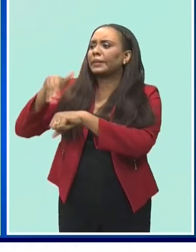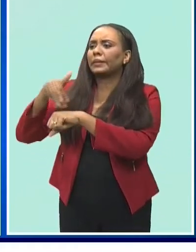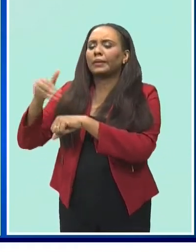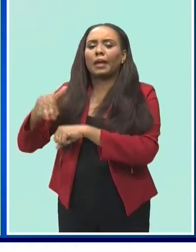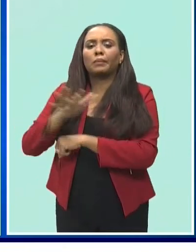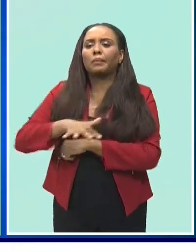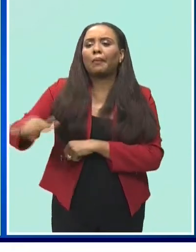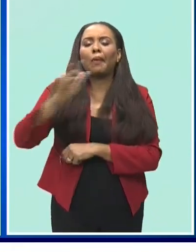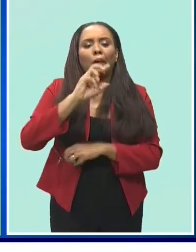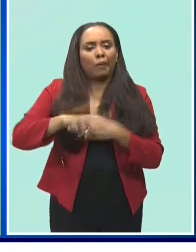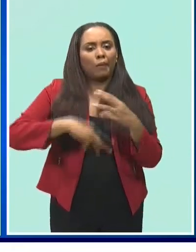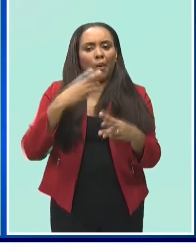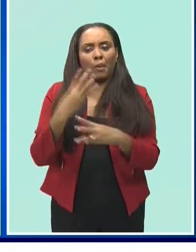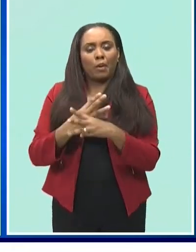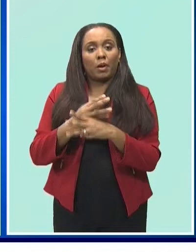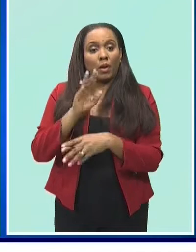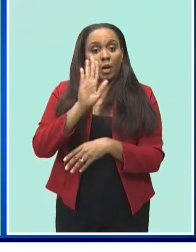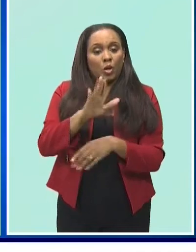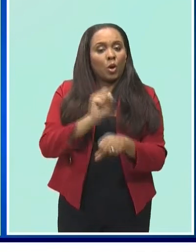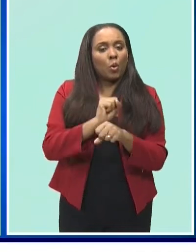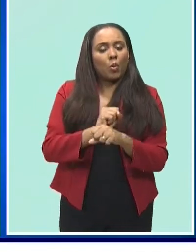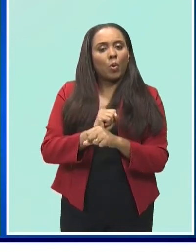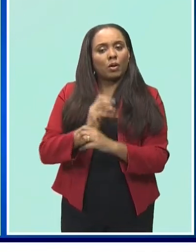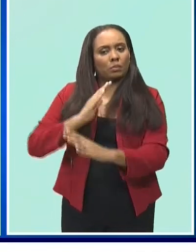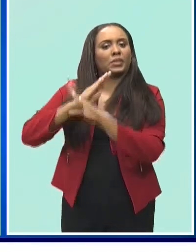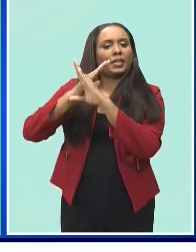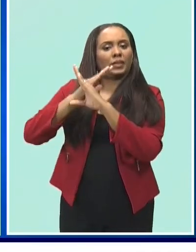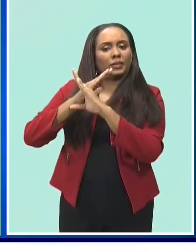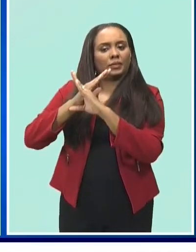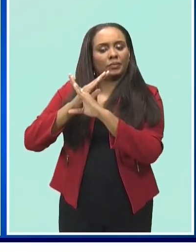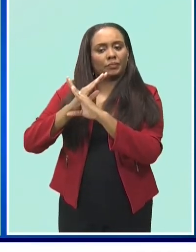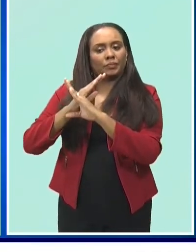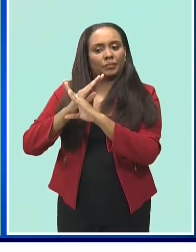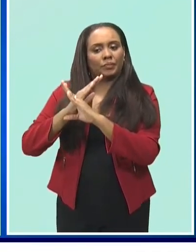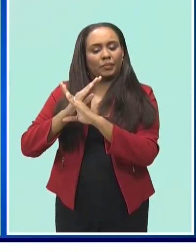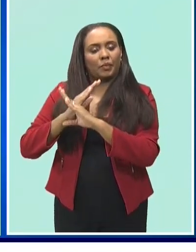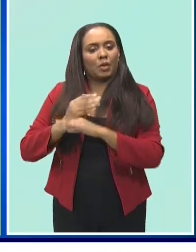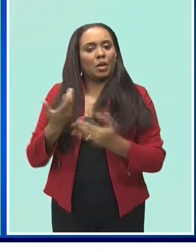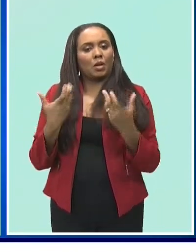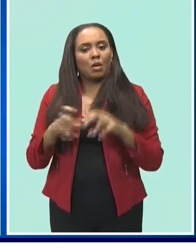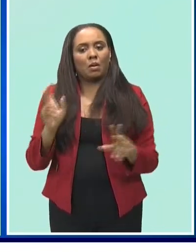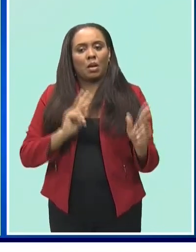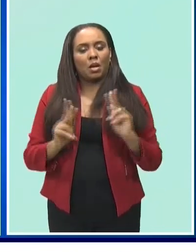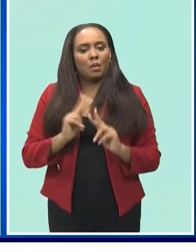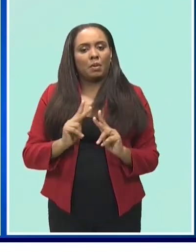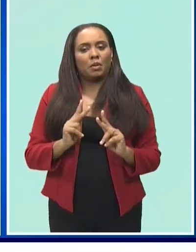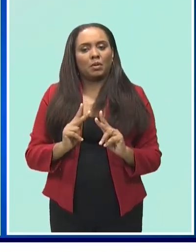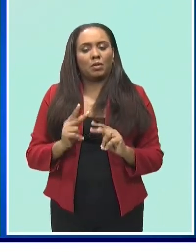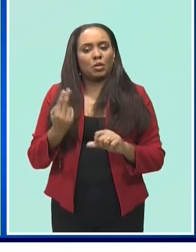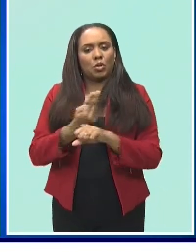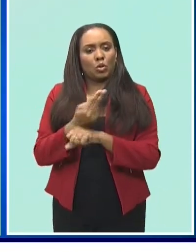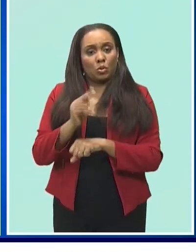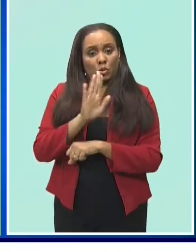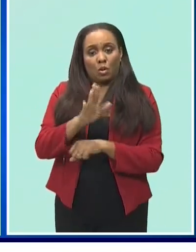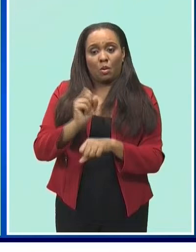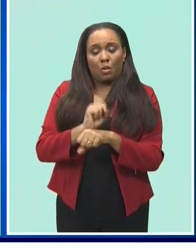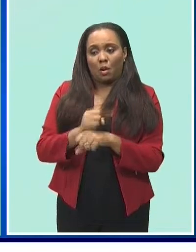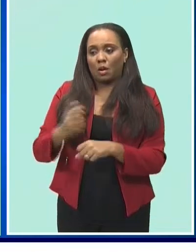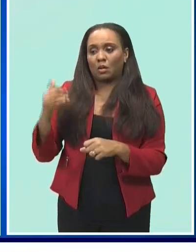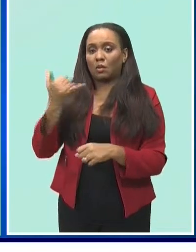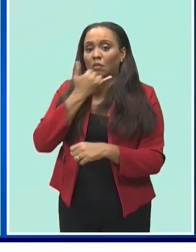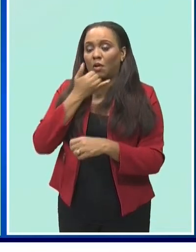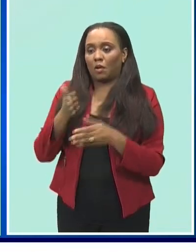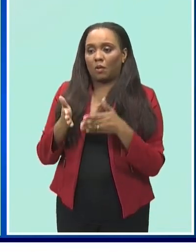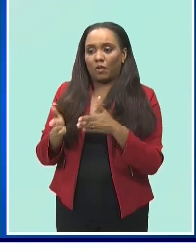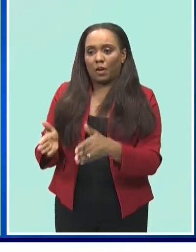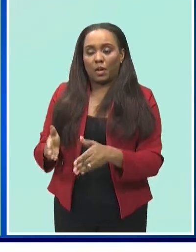digital networks, and protects their interests against misuse or misappropriation, and ensures that they are adequately compensated